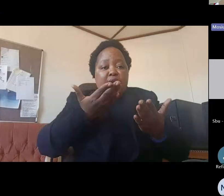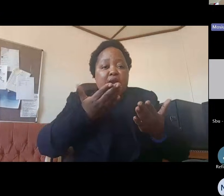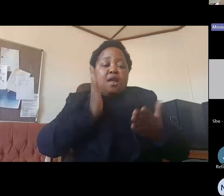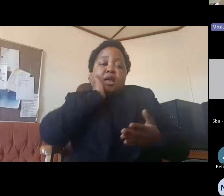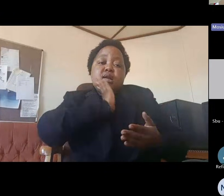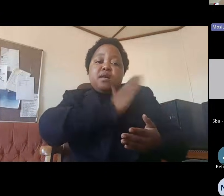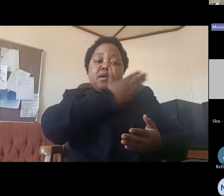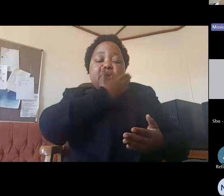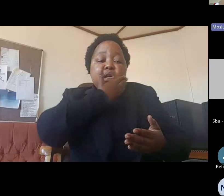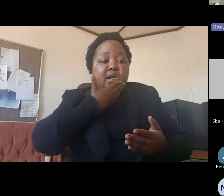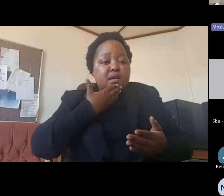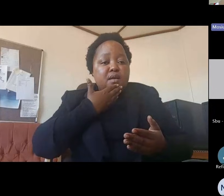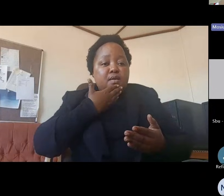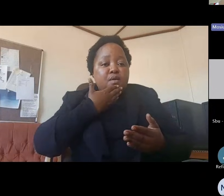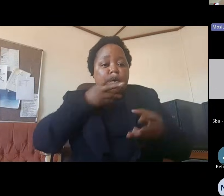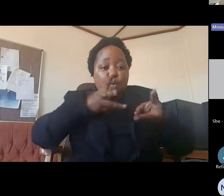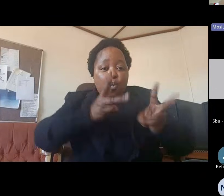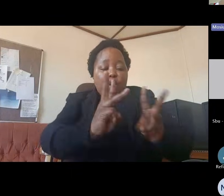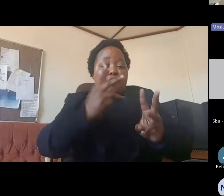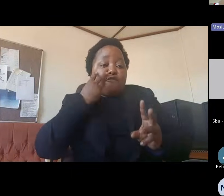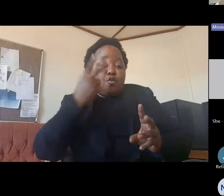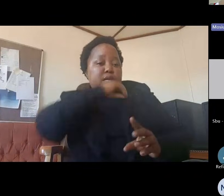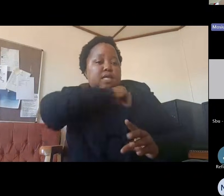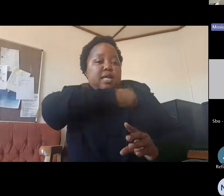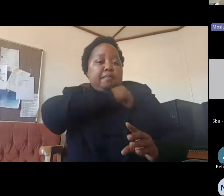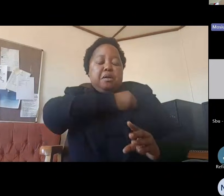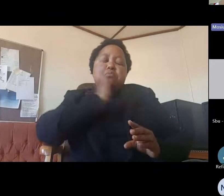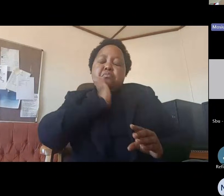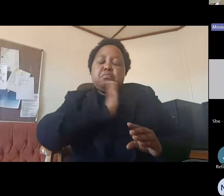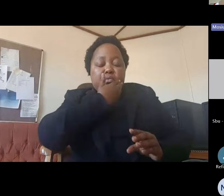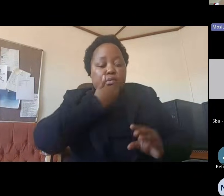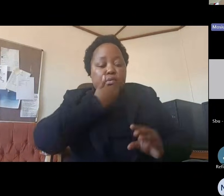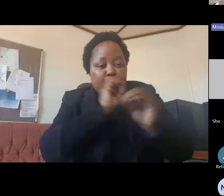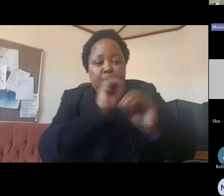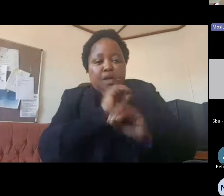disability to other inclusive, transformative